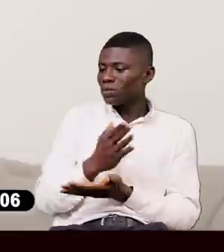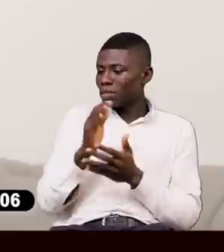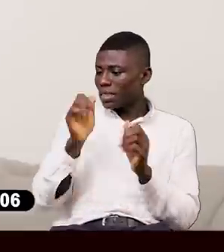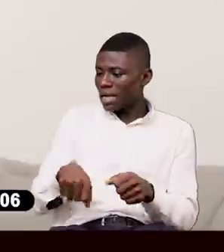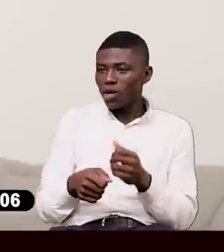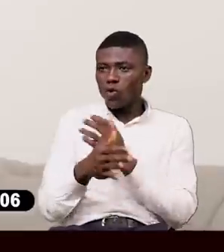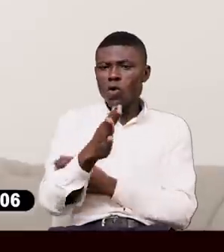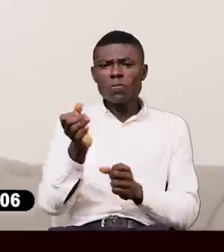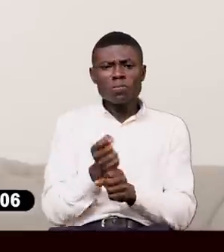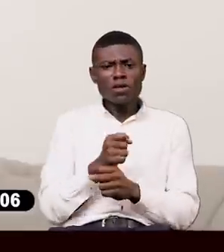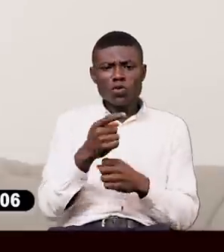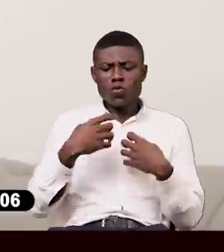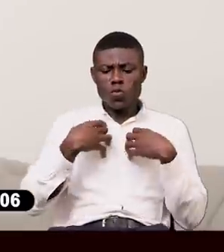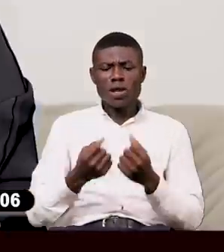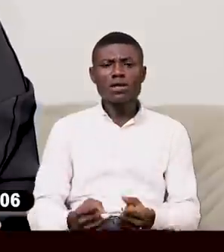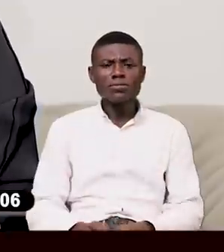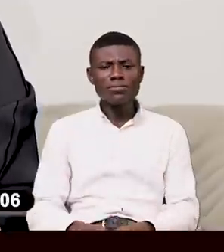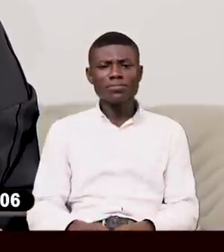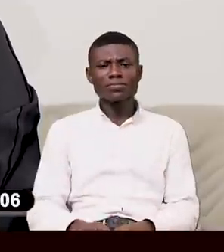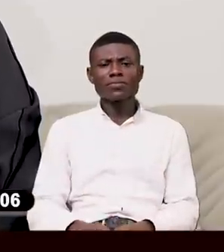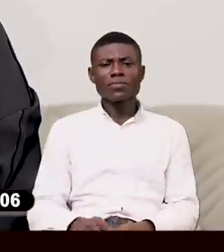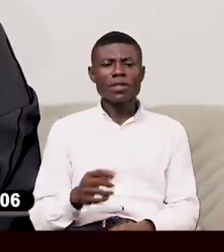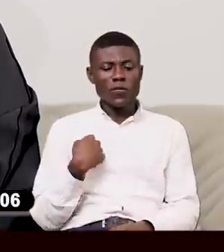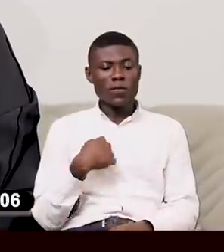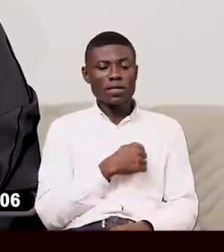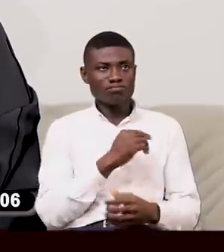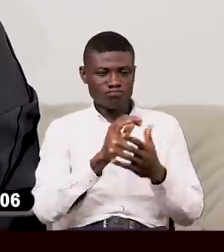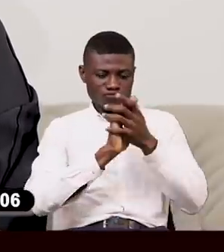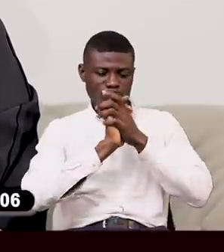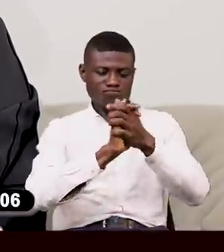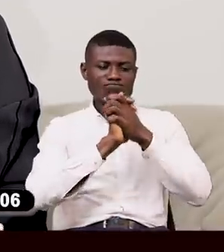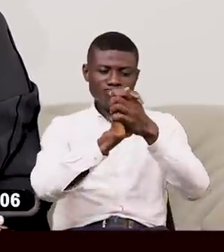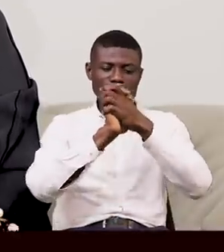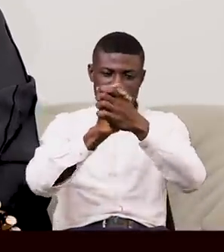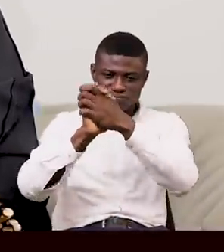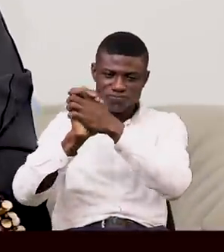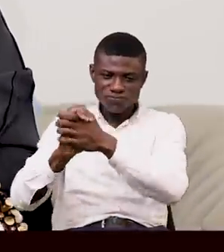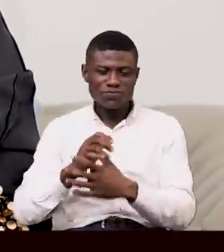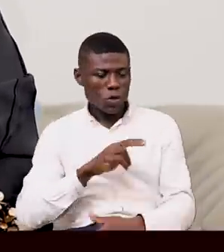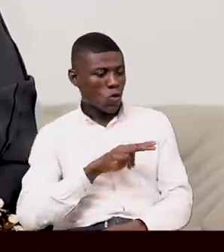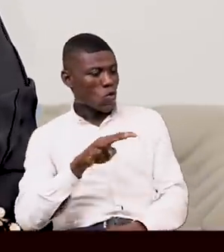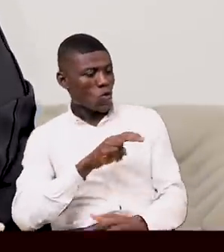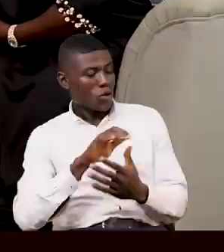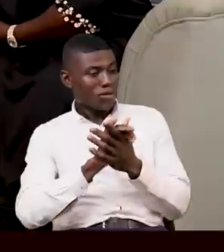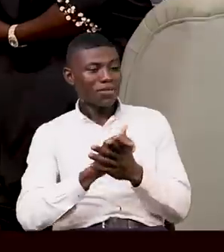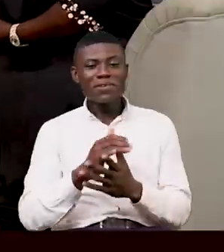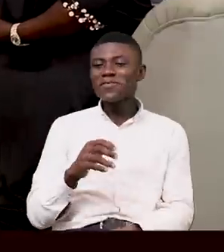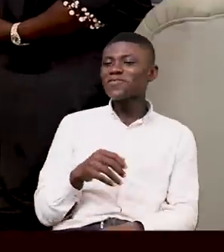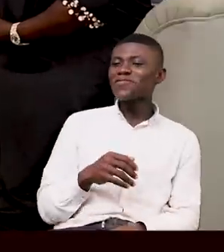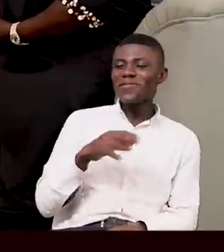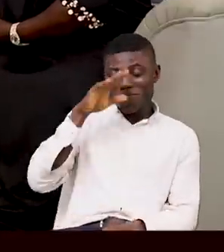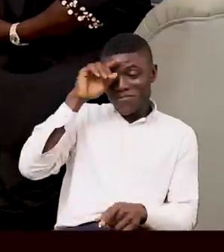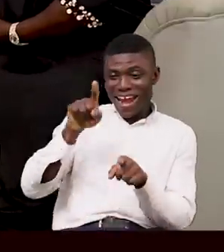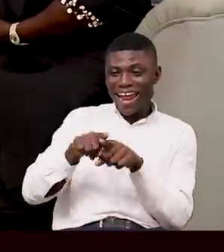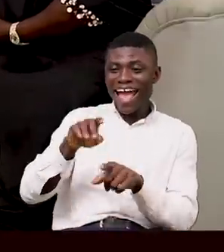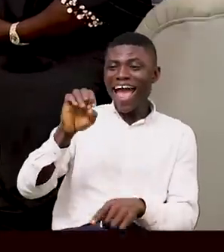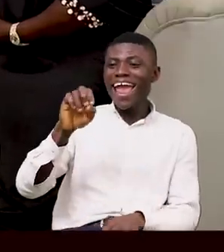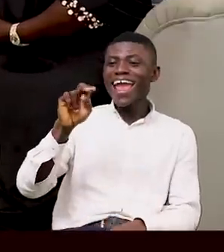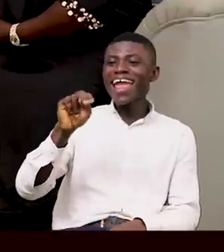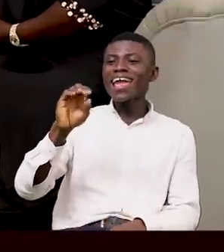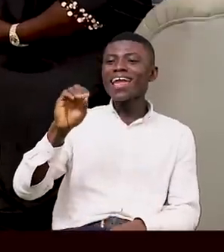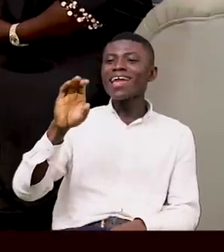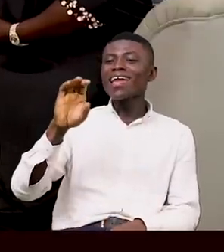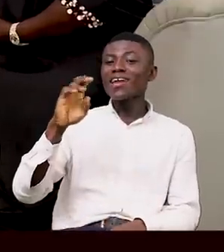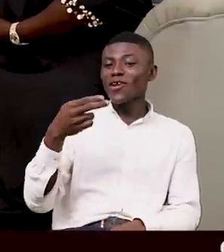ye. Hallelujah. Nyama mutri nkwa. That's it. Bra Enoch. Why are they?